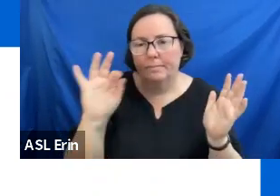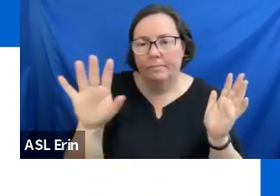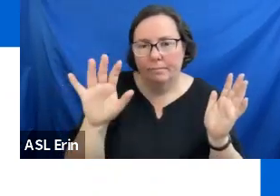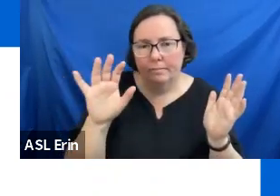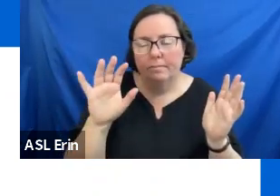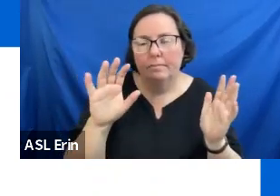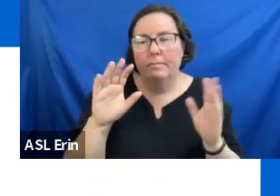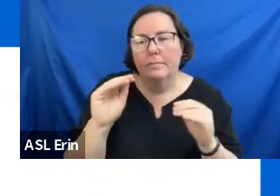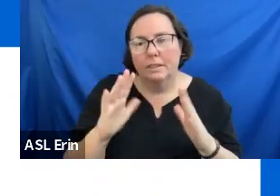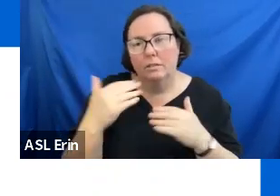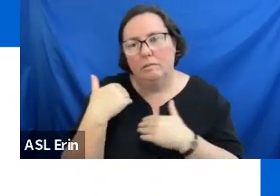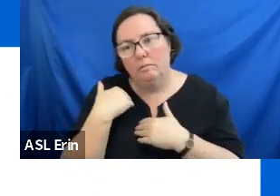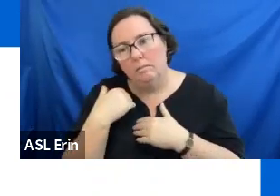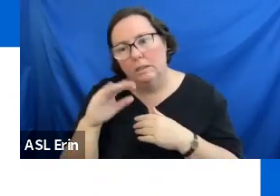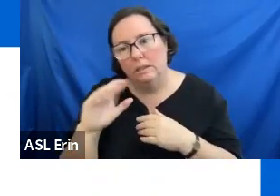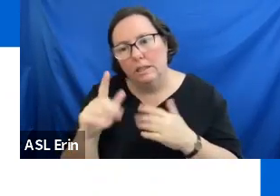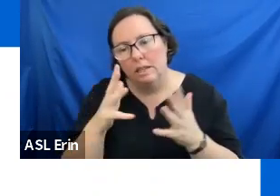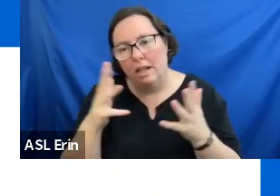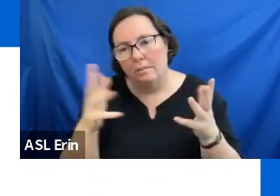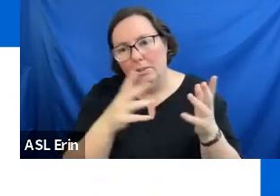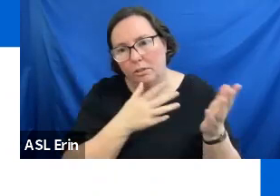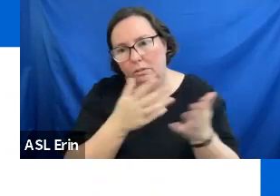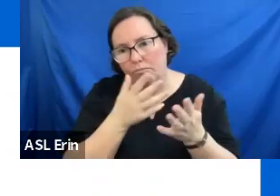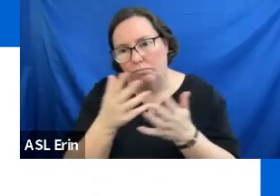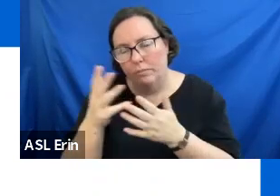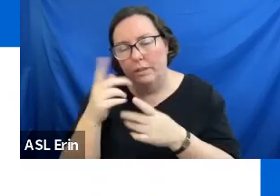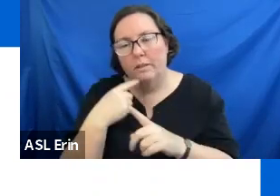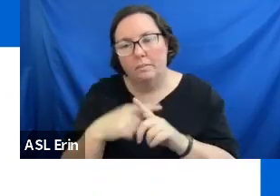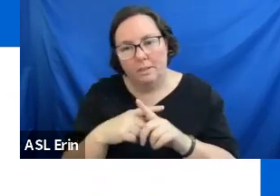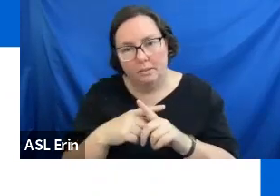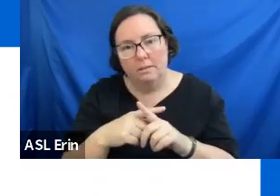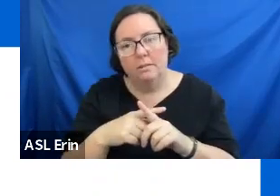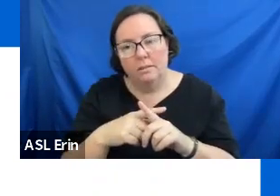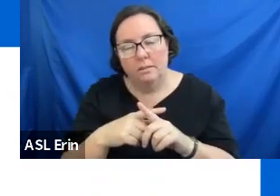teacher's caseload and how much they can service, also